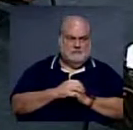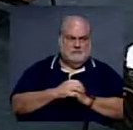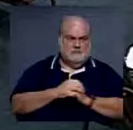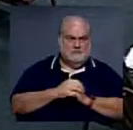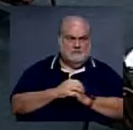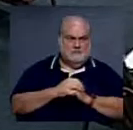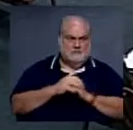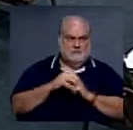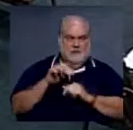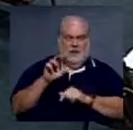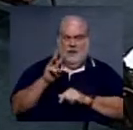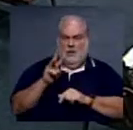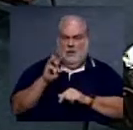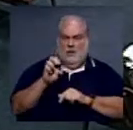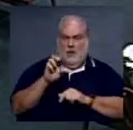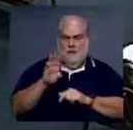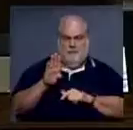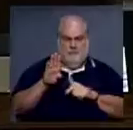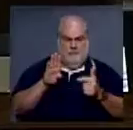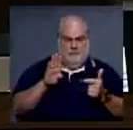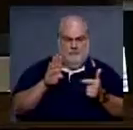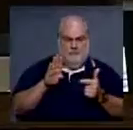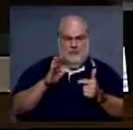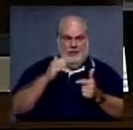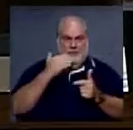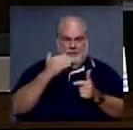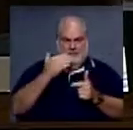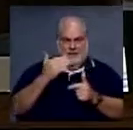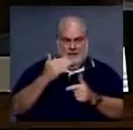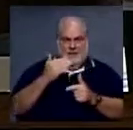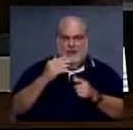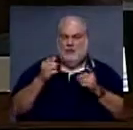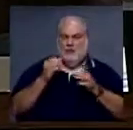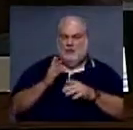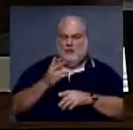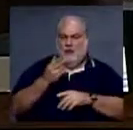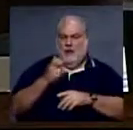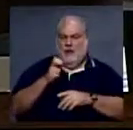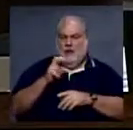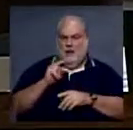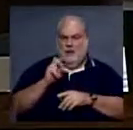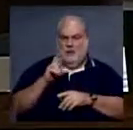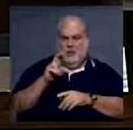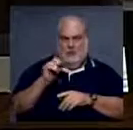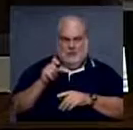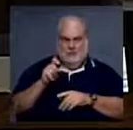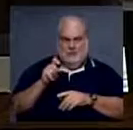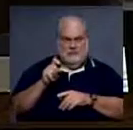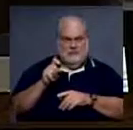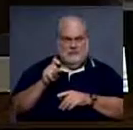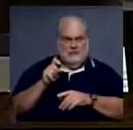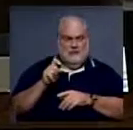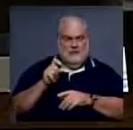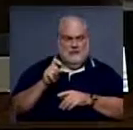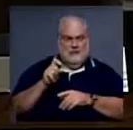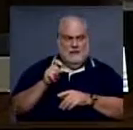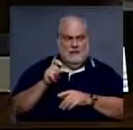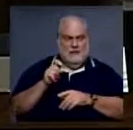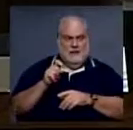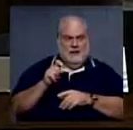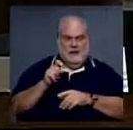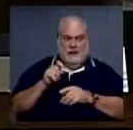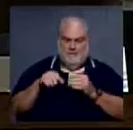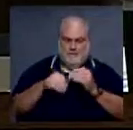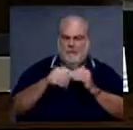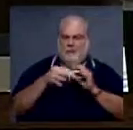Director Webb. Thank you, Mr. Mayor, and thank you, Director Hendricks, for your remarks and everybody else. I'm not going to